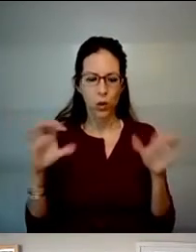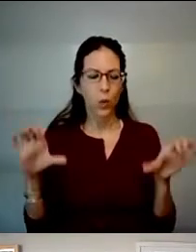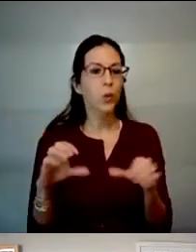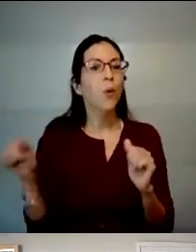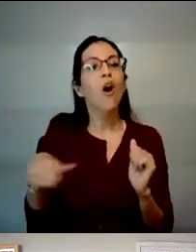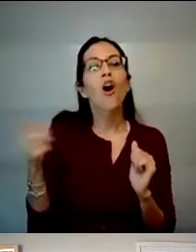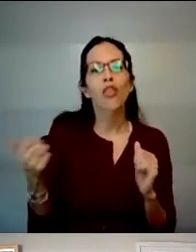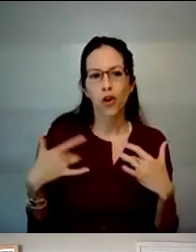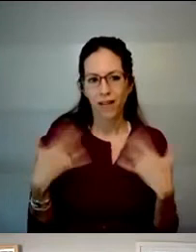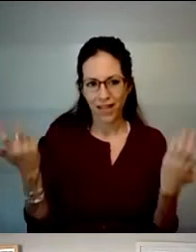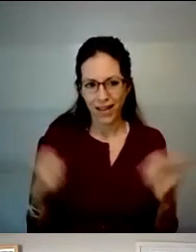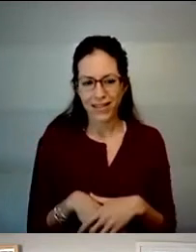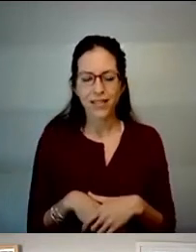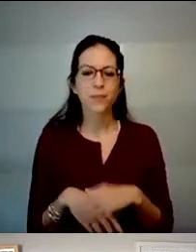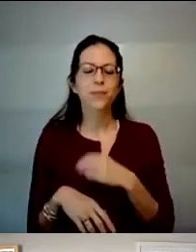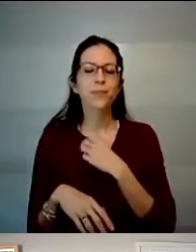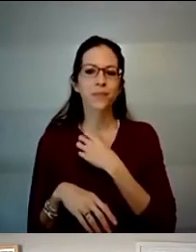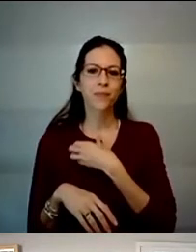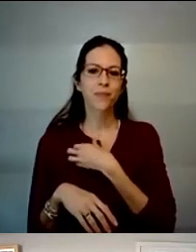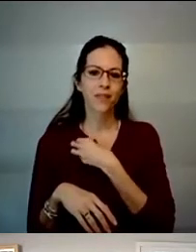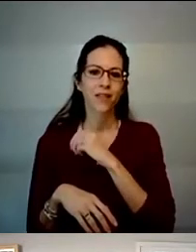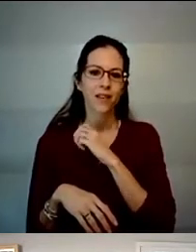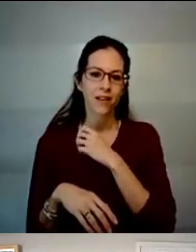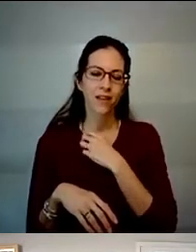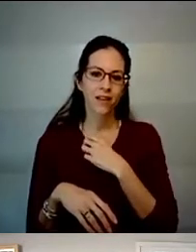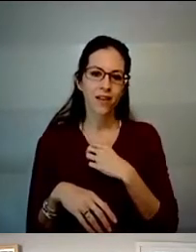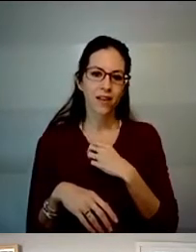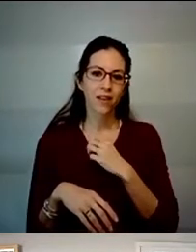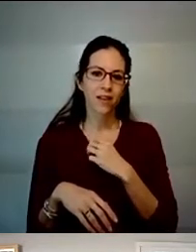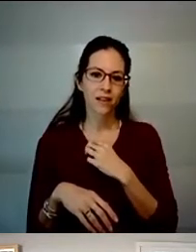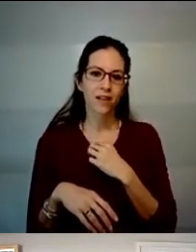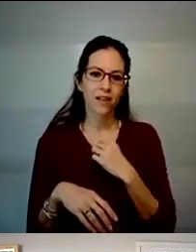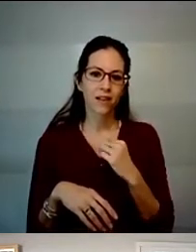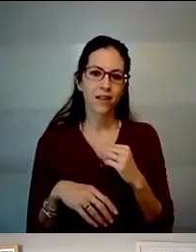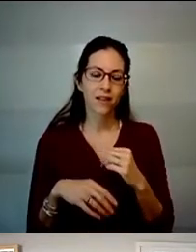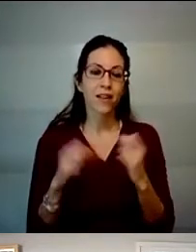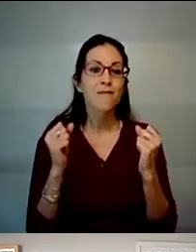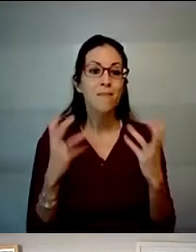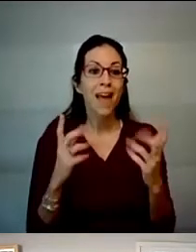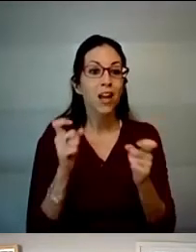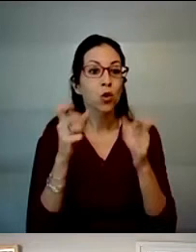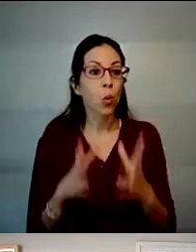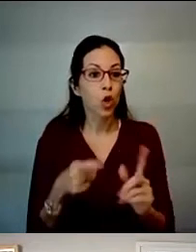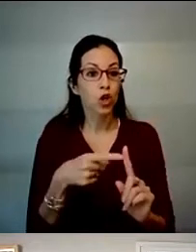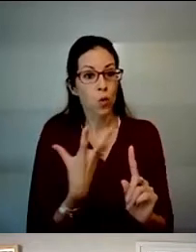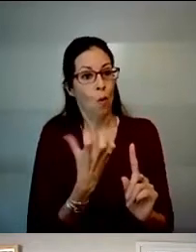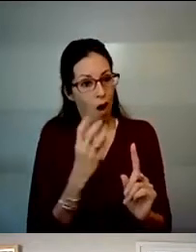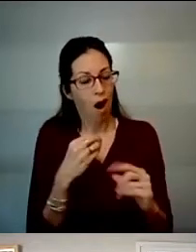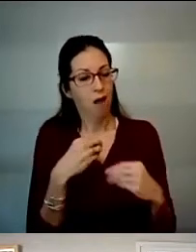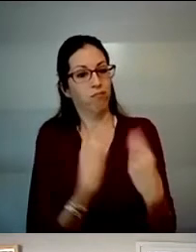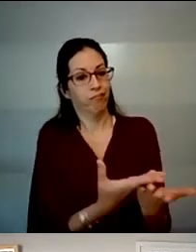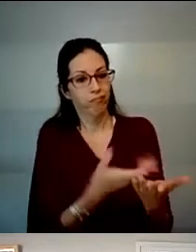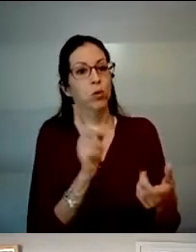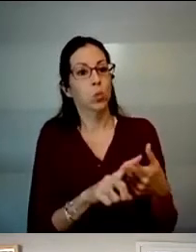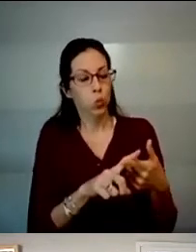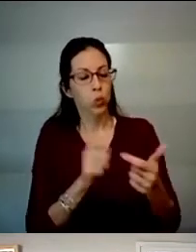mean, a lot of the performing arts centric donors they really look to connect to both our curator and also